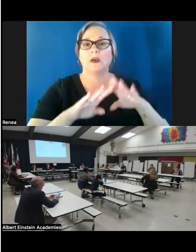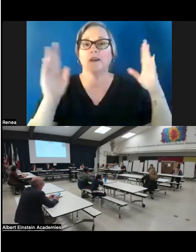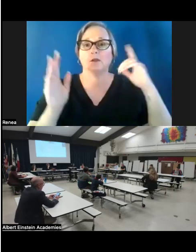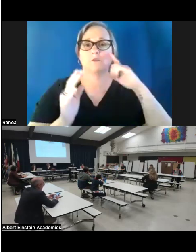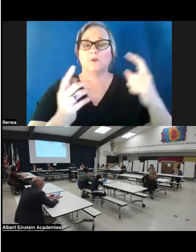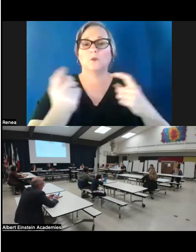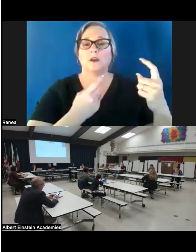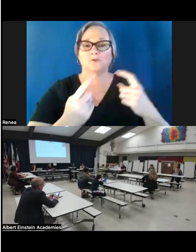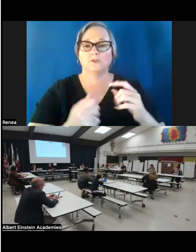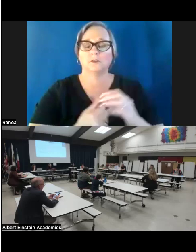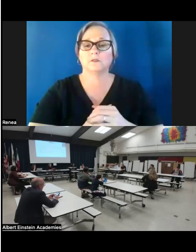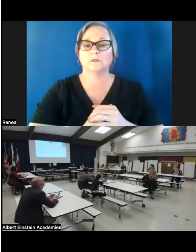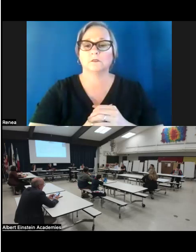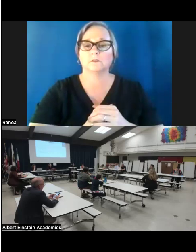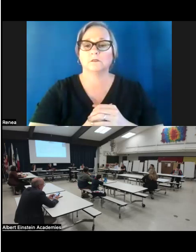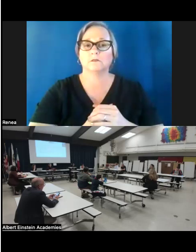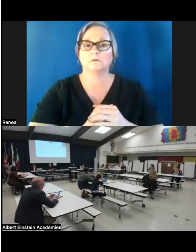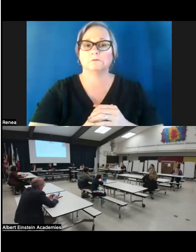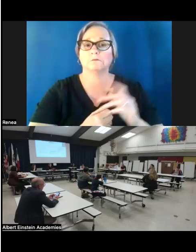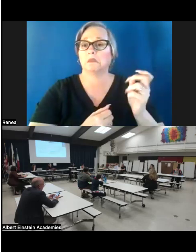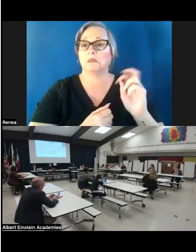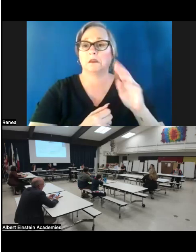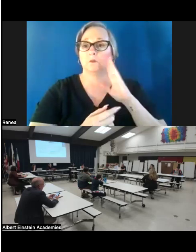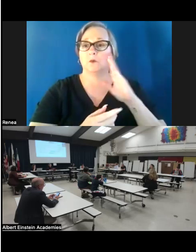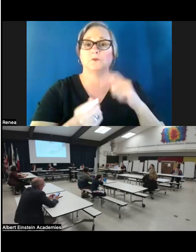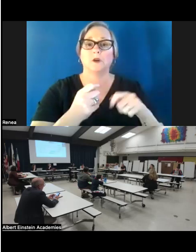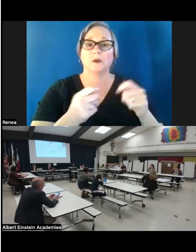And that will all be wrapped up